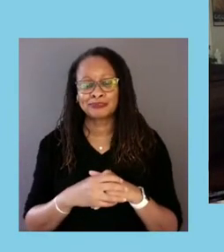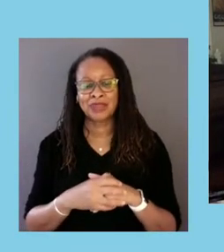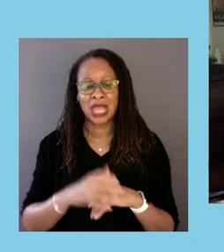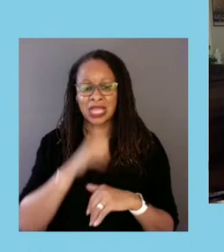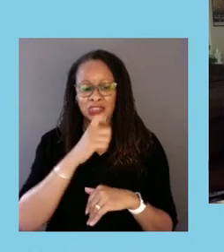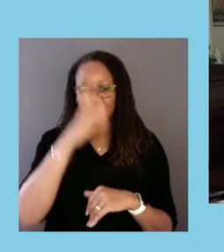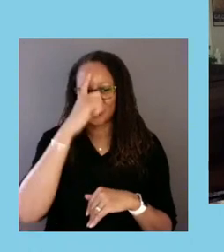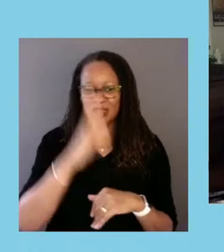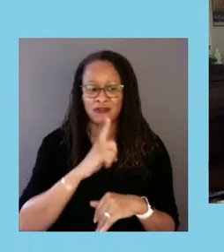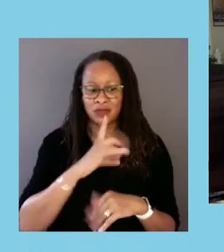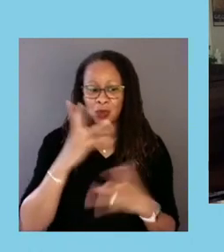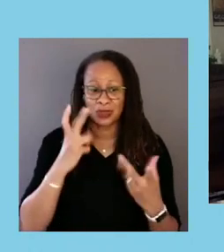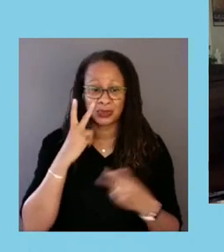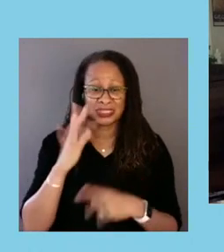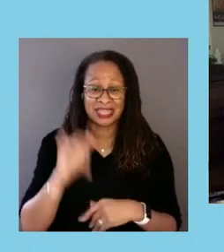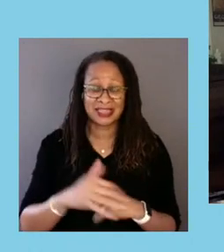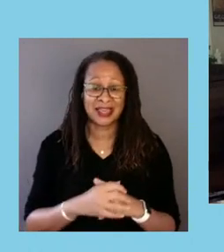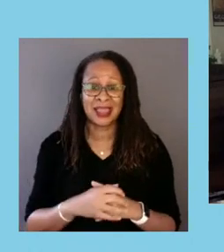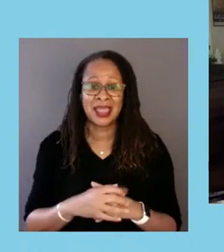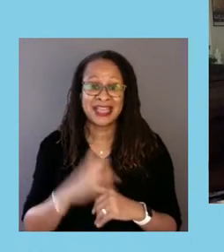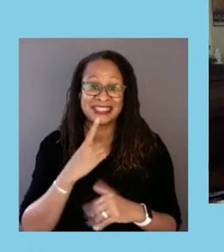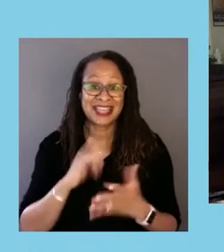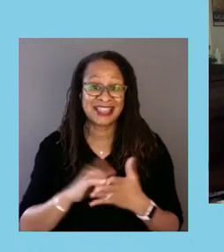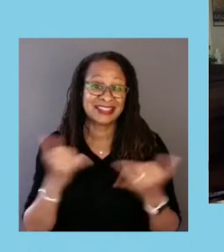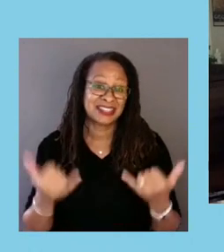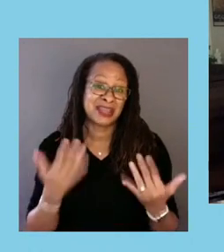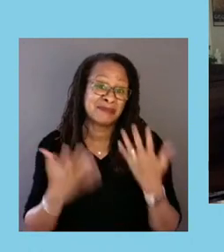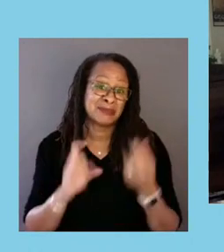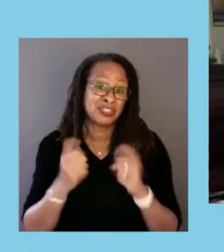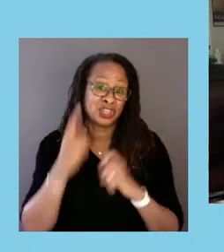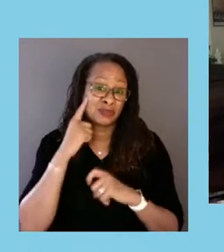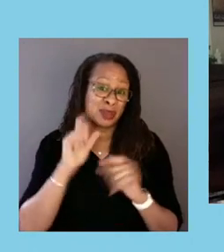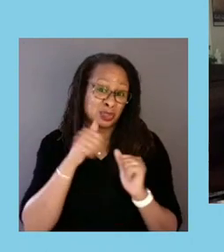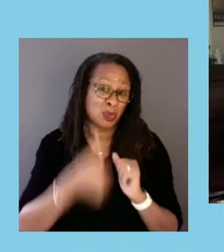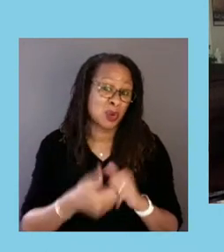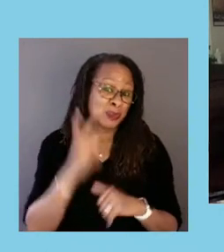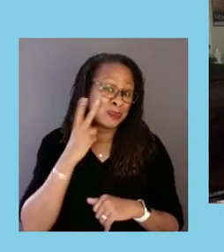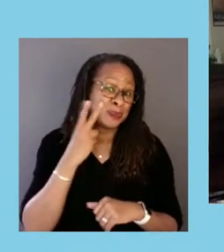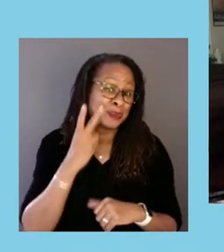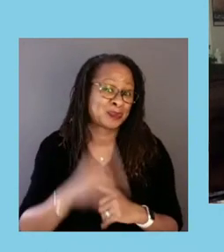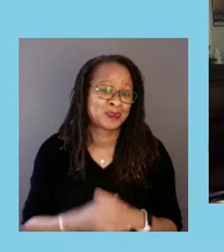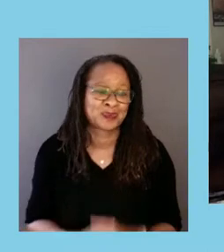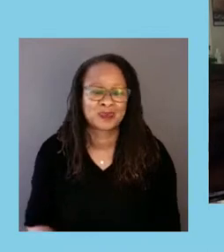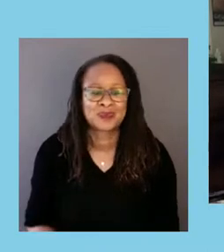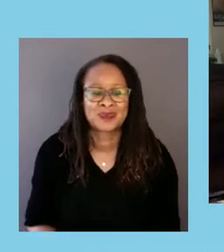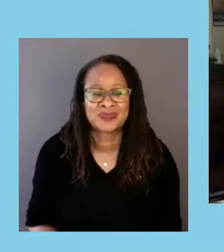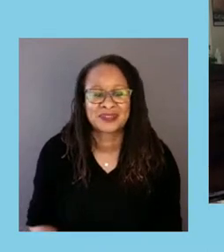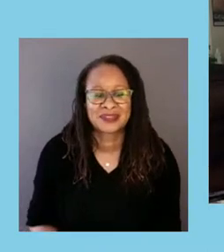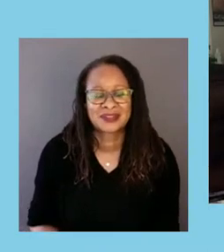see that. I mean, but I say that today, I might change my mind tomorrow. I feel like it's me who said that.